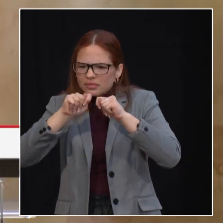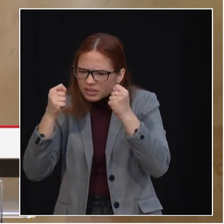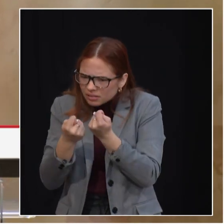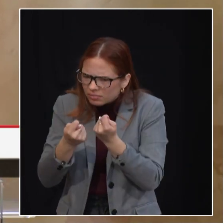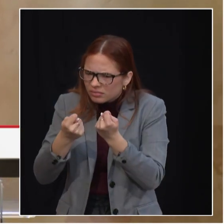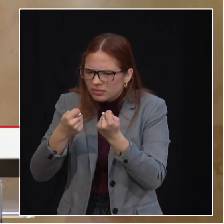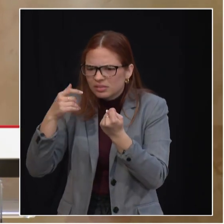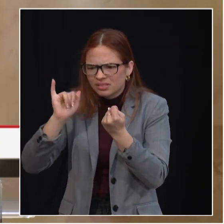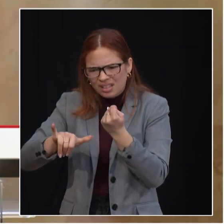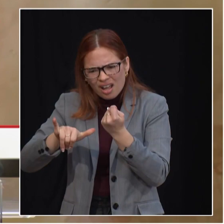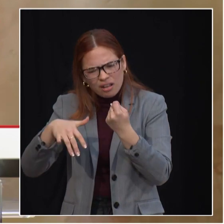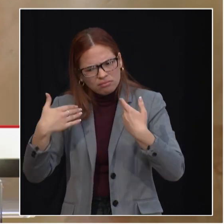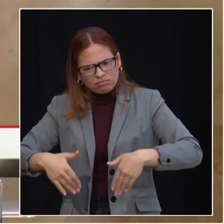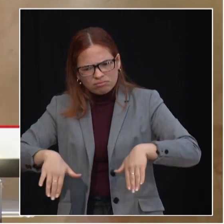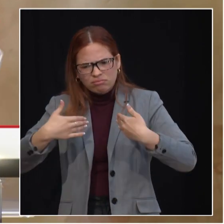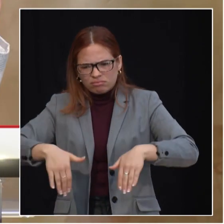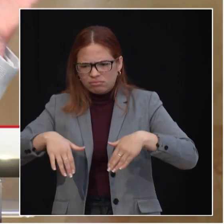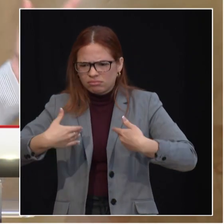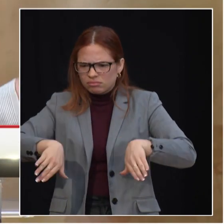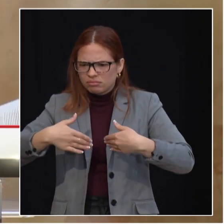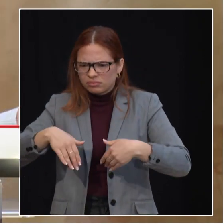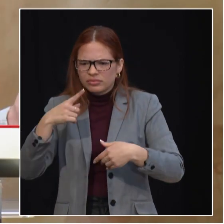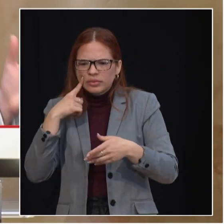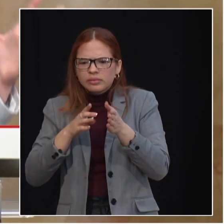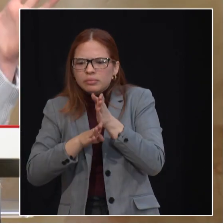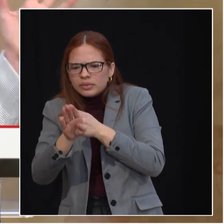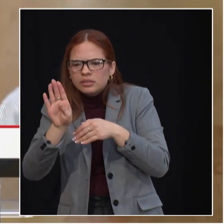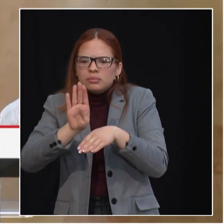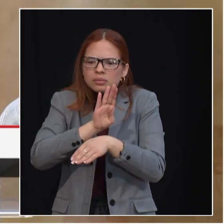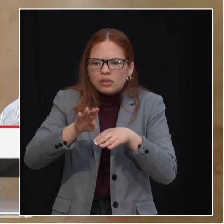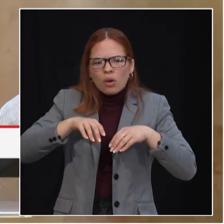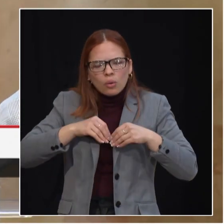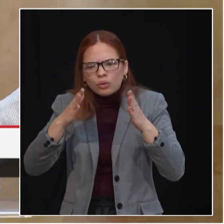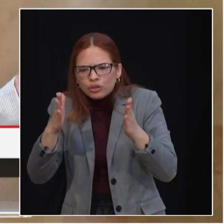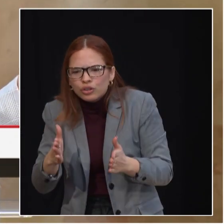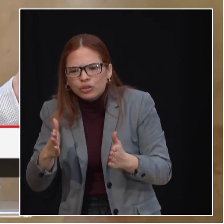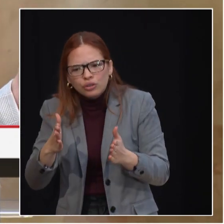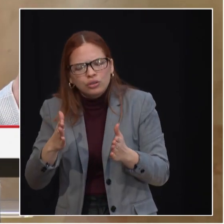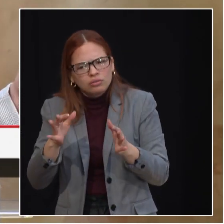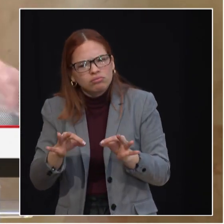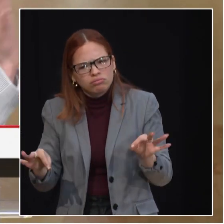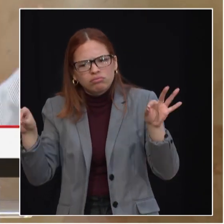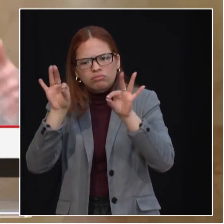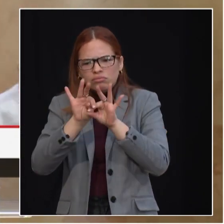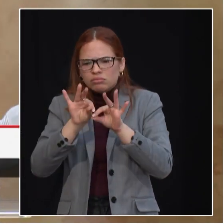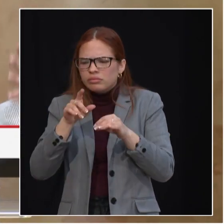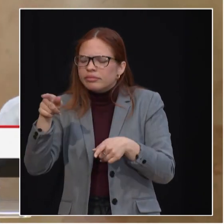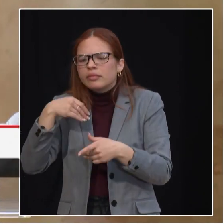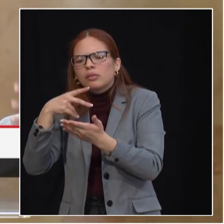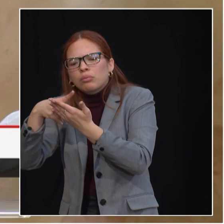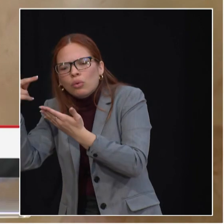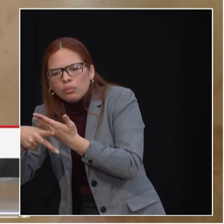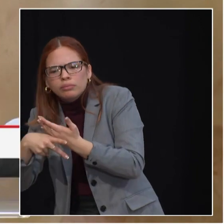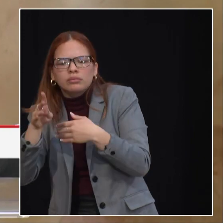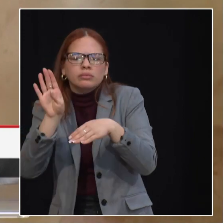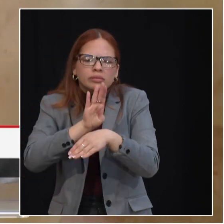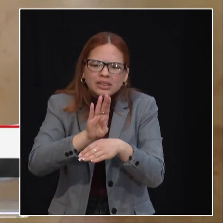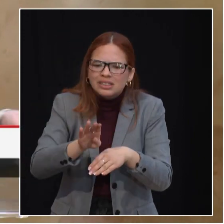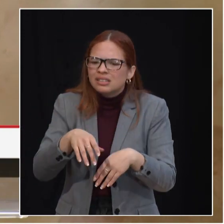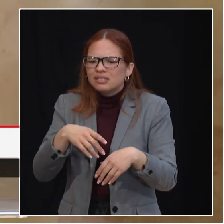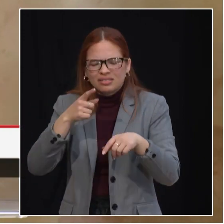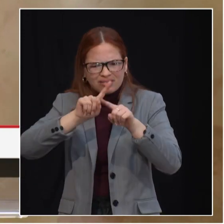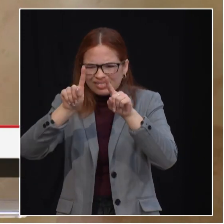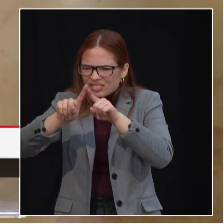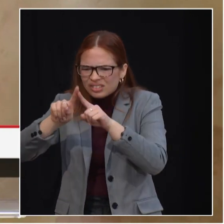the district over the next 5 years. And Robust Retail and a lot of the programs that we just heard about are a part of what's going to help make that